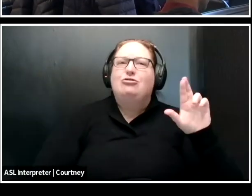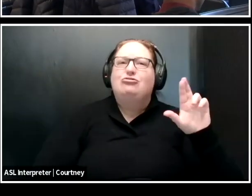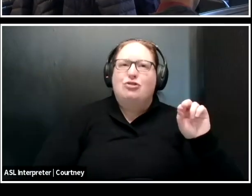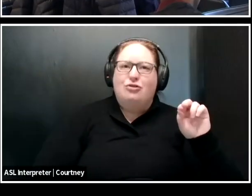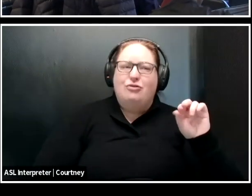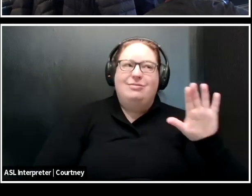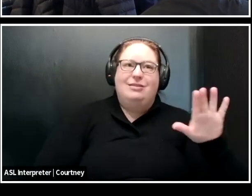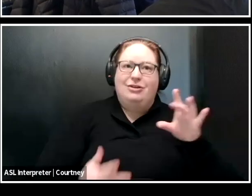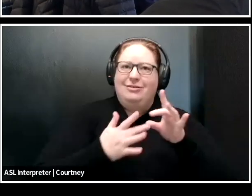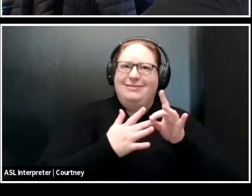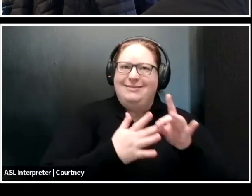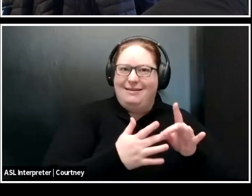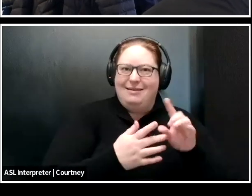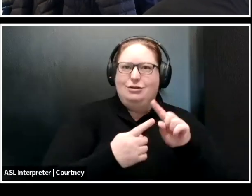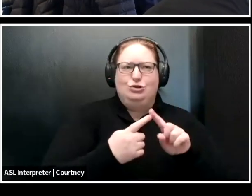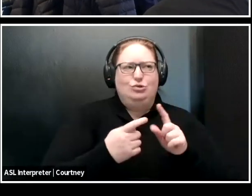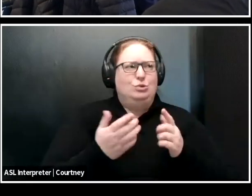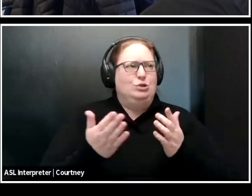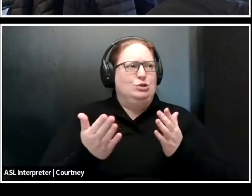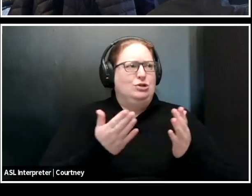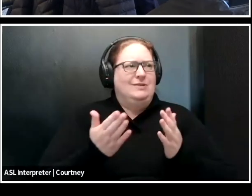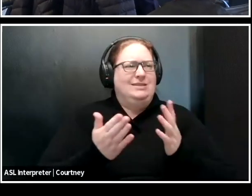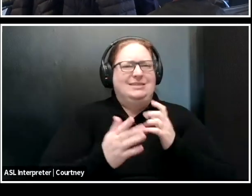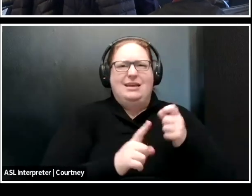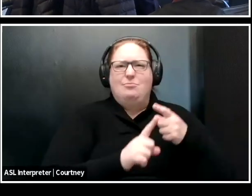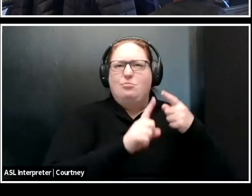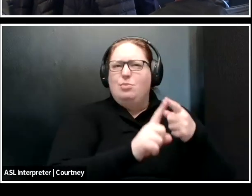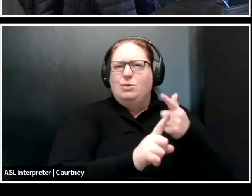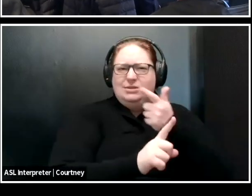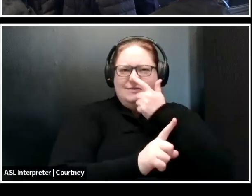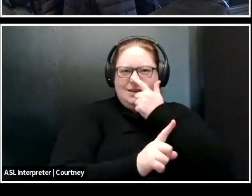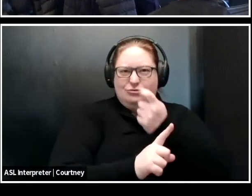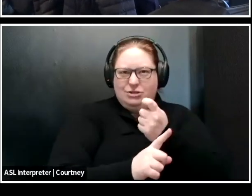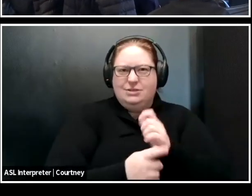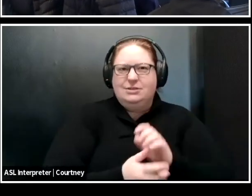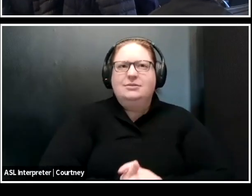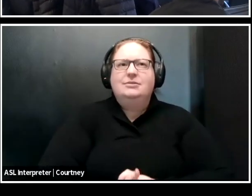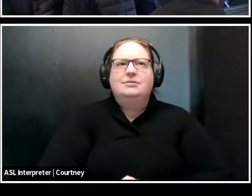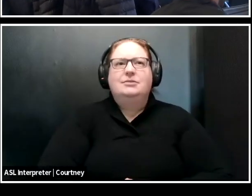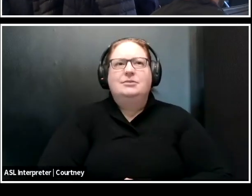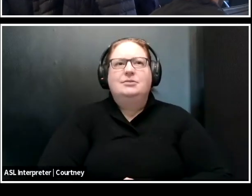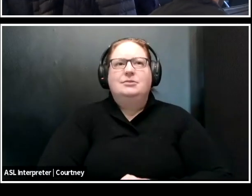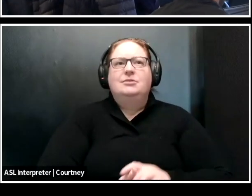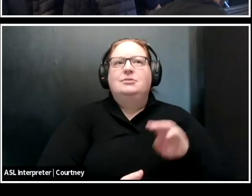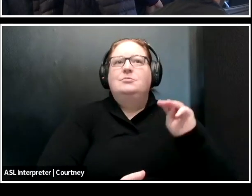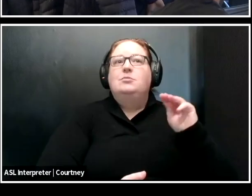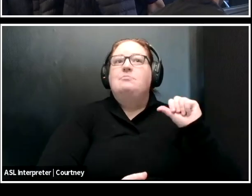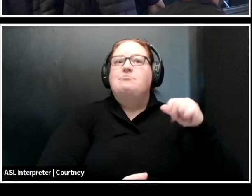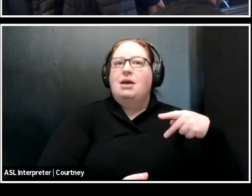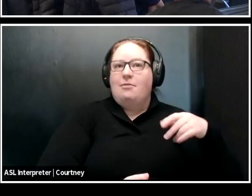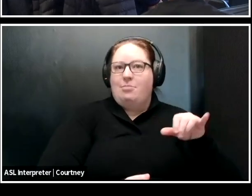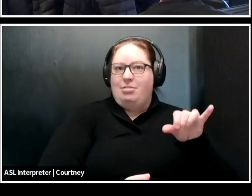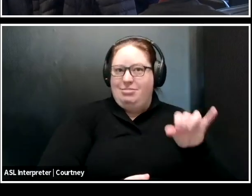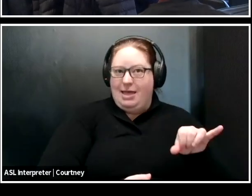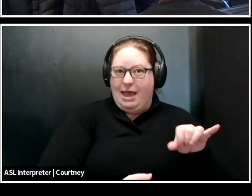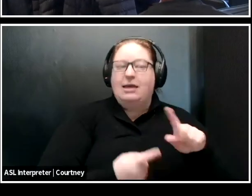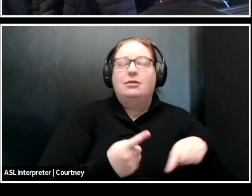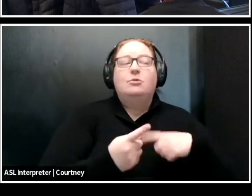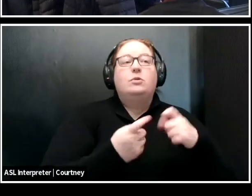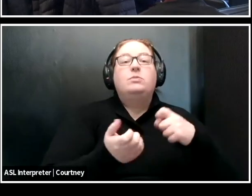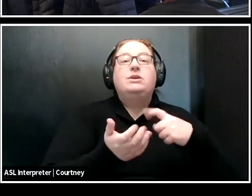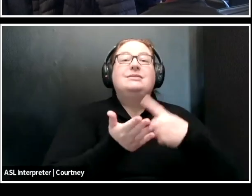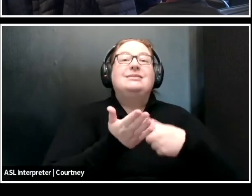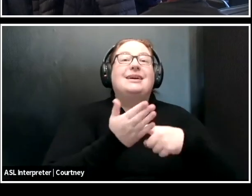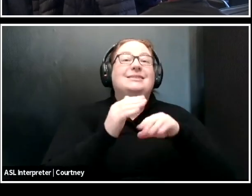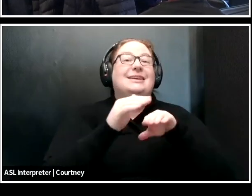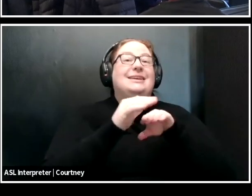to services and points of interest for folks. And we map those. And when we talk about accessibility islands,